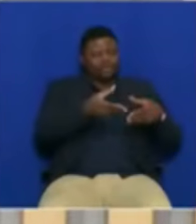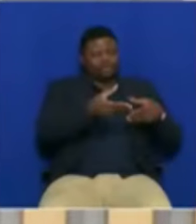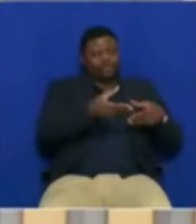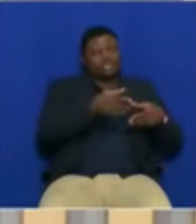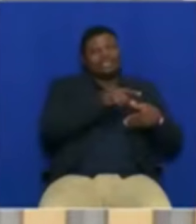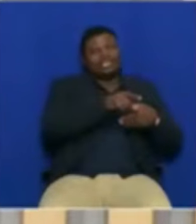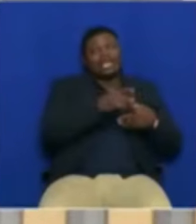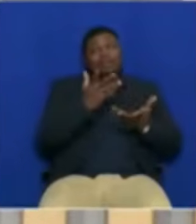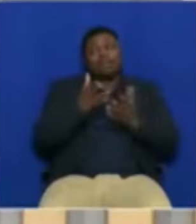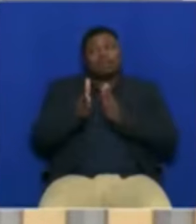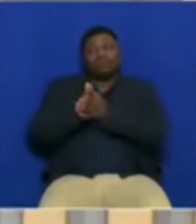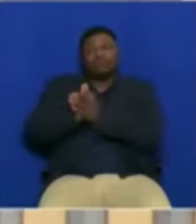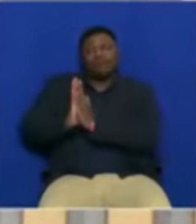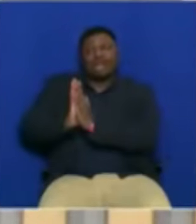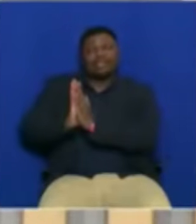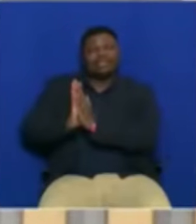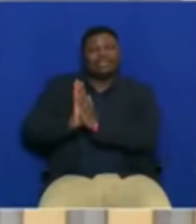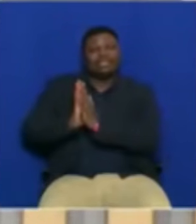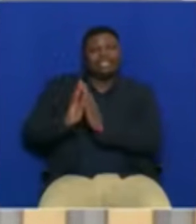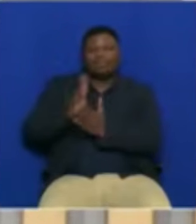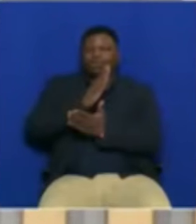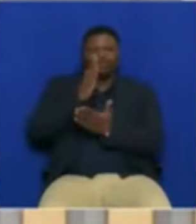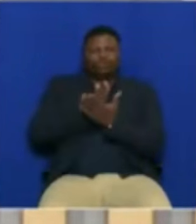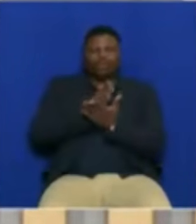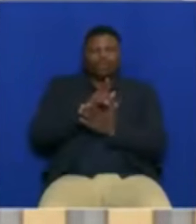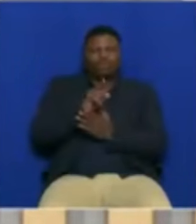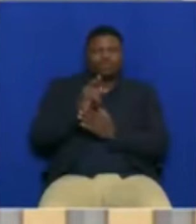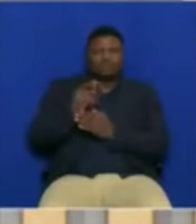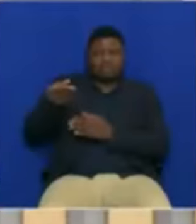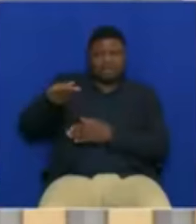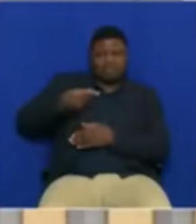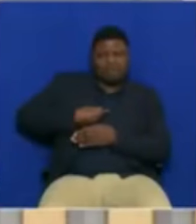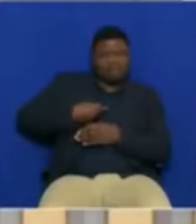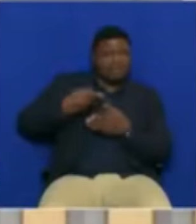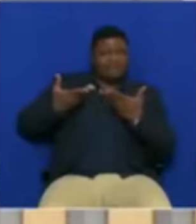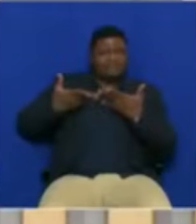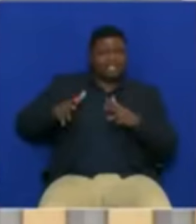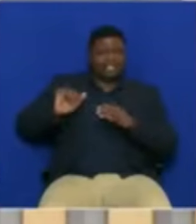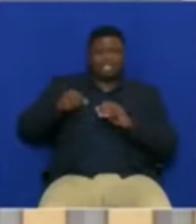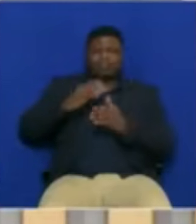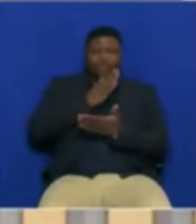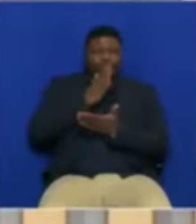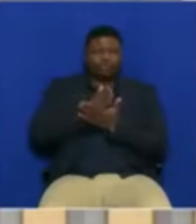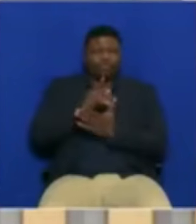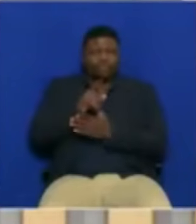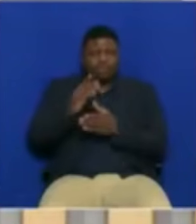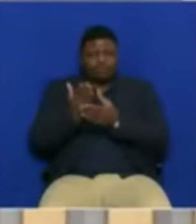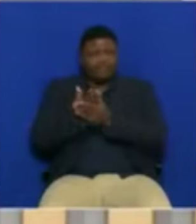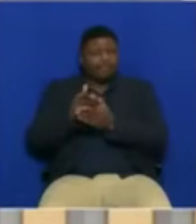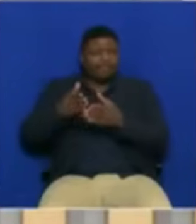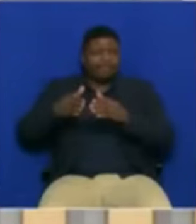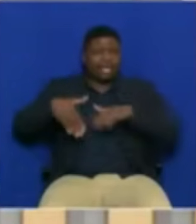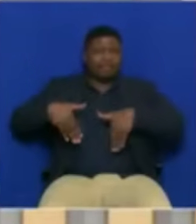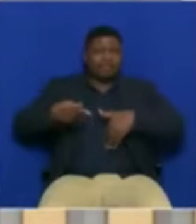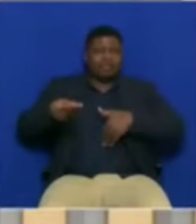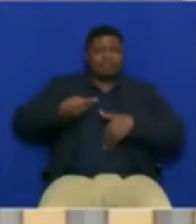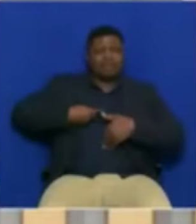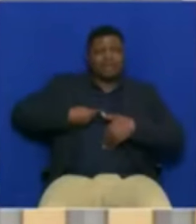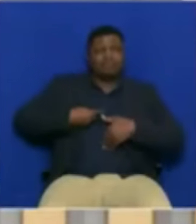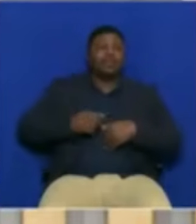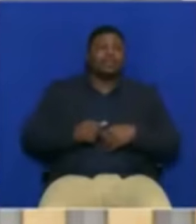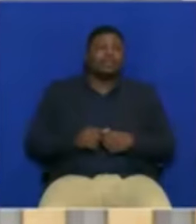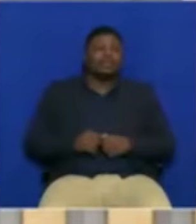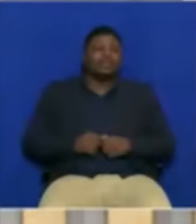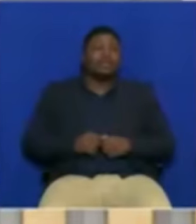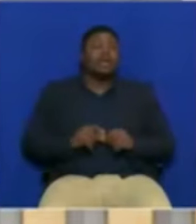You say you are not sure? Yeah, I think this is subject to correction. Yes, of course. Right, but I know that those dockets were requested because